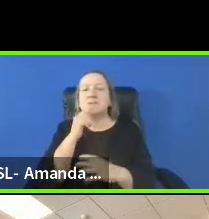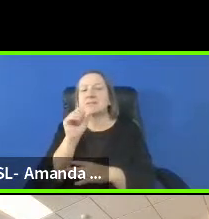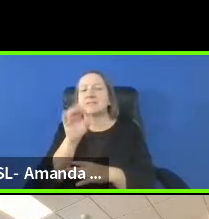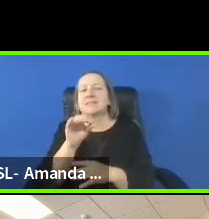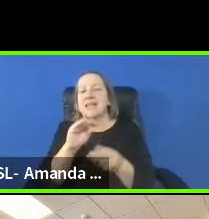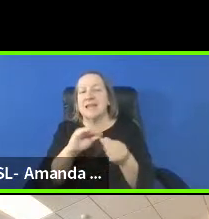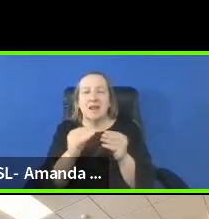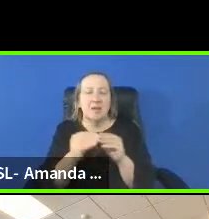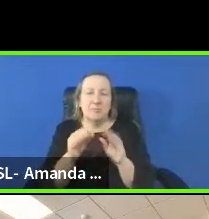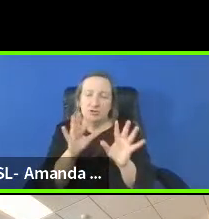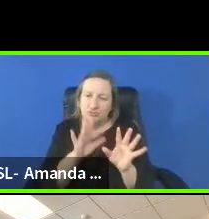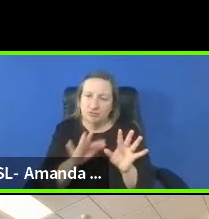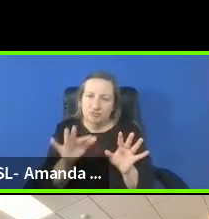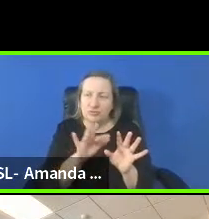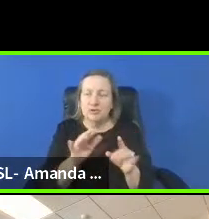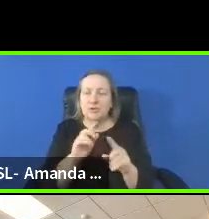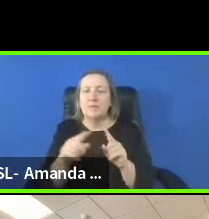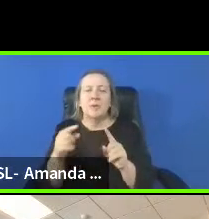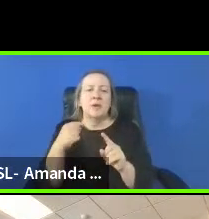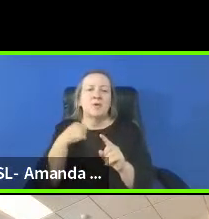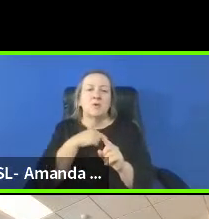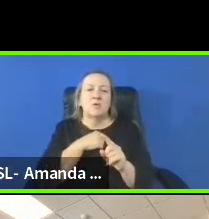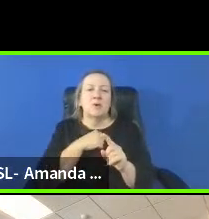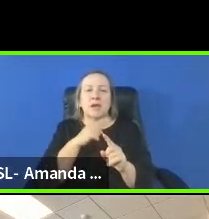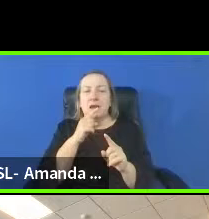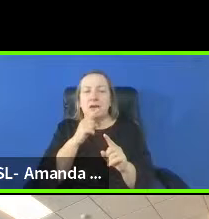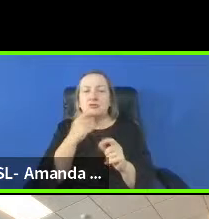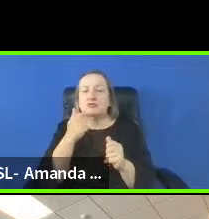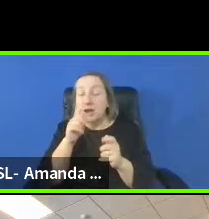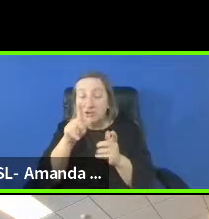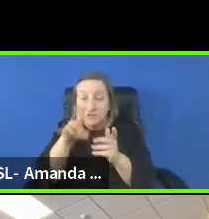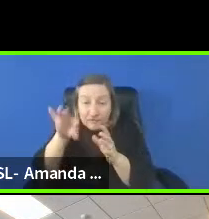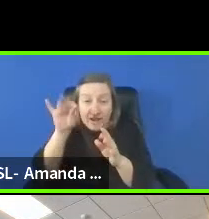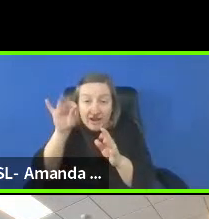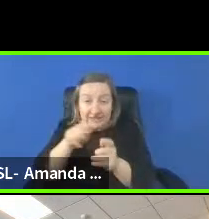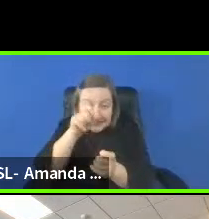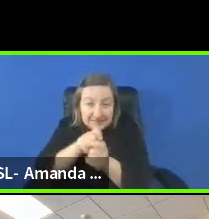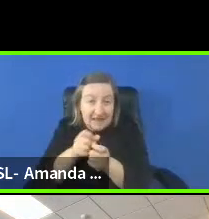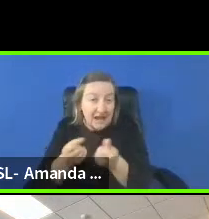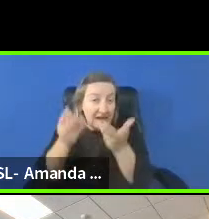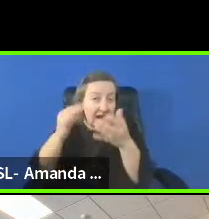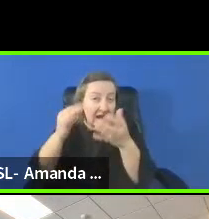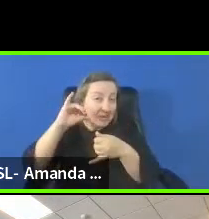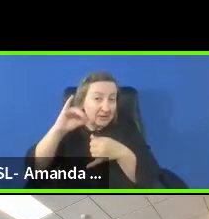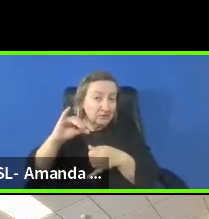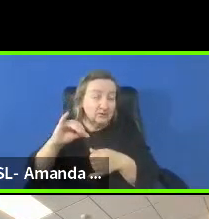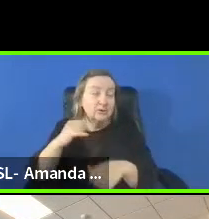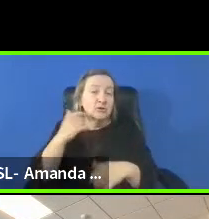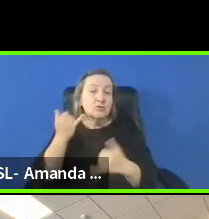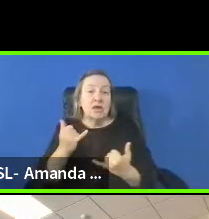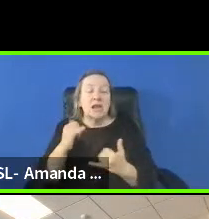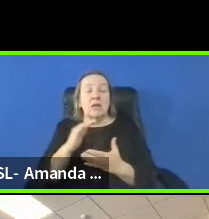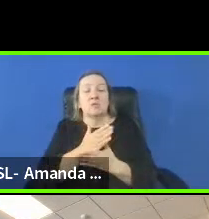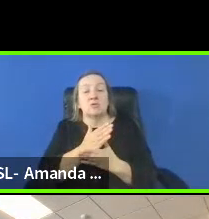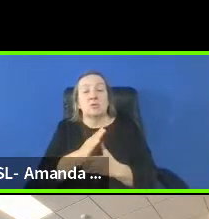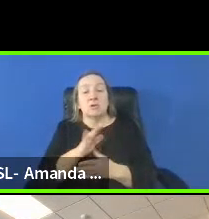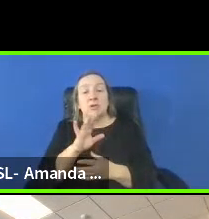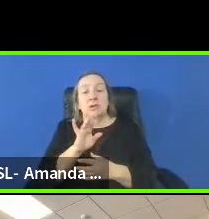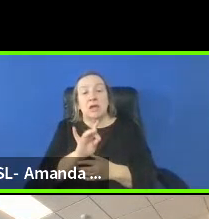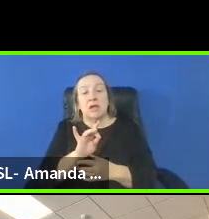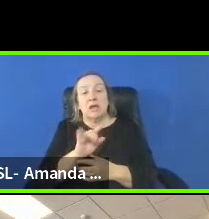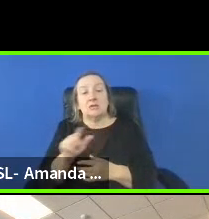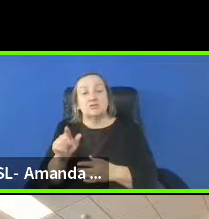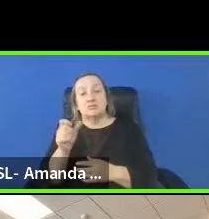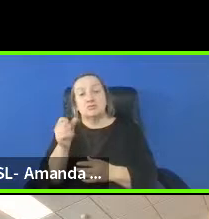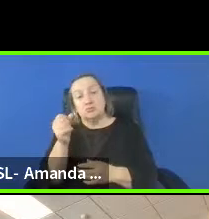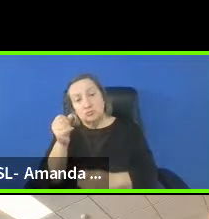but we are chasing down the exact number. Right now, we are between 8 and